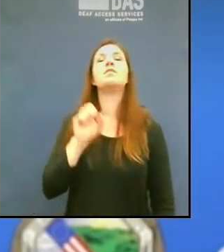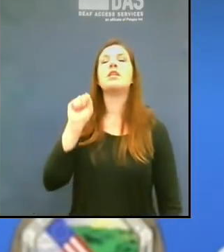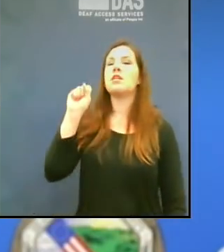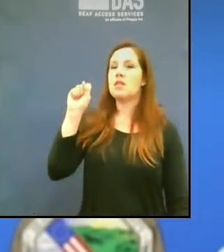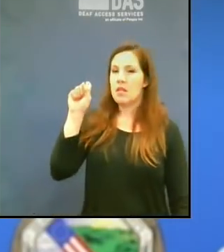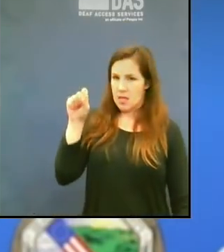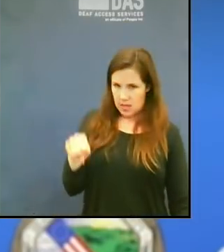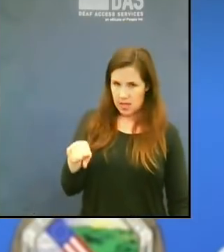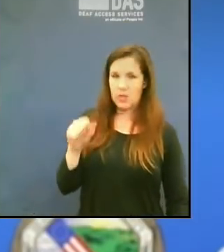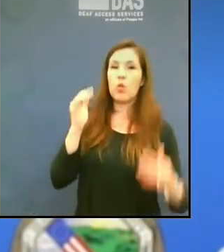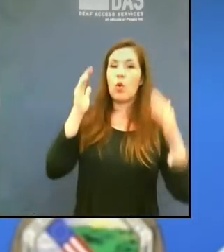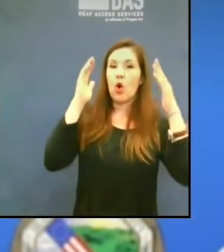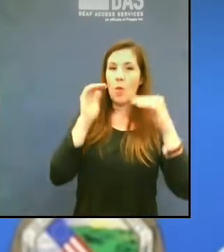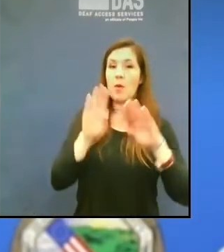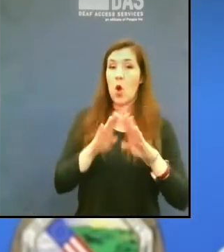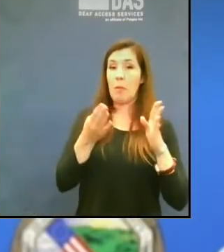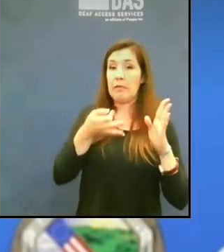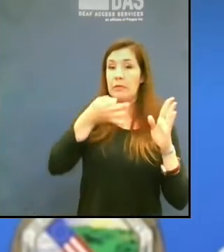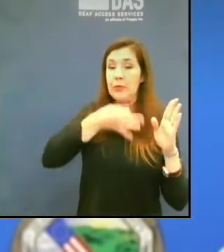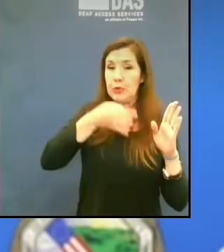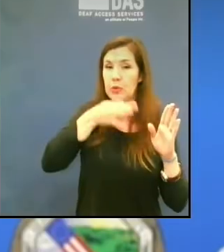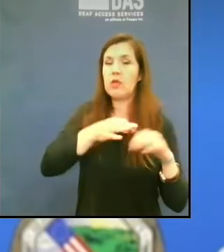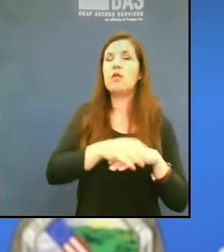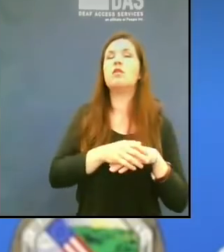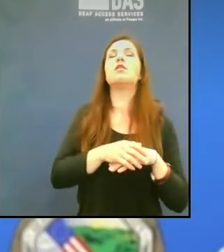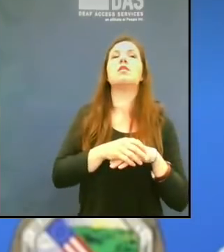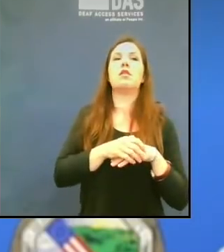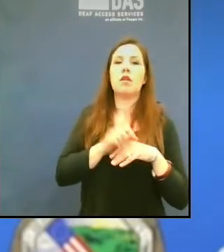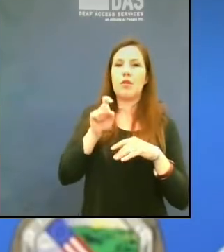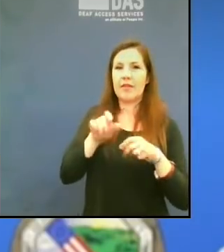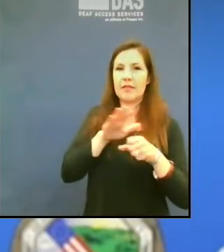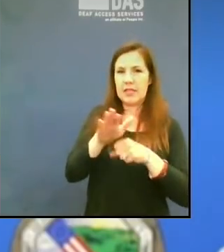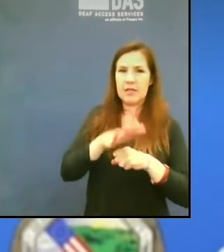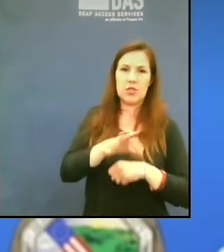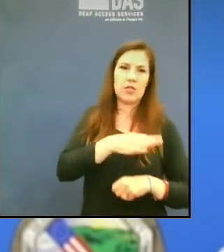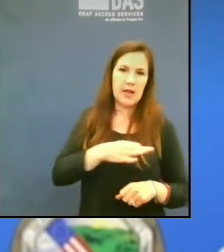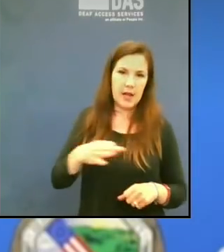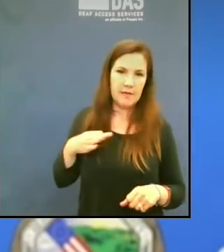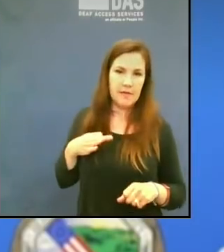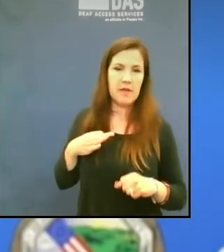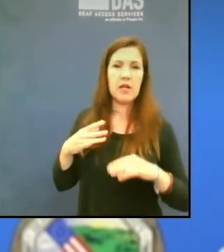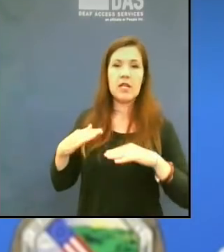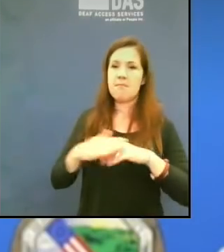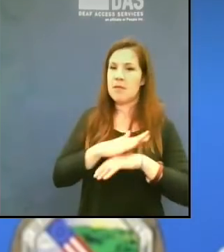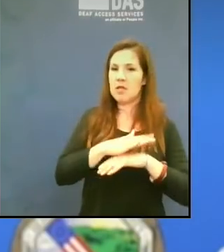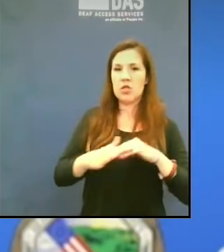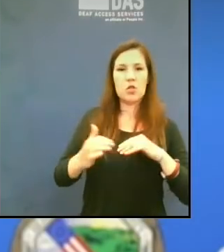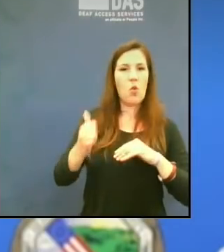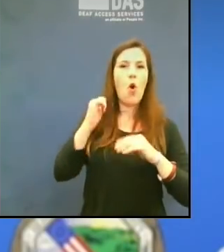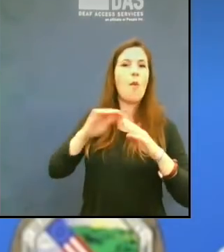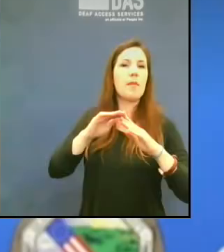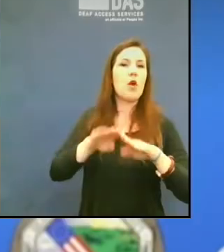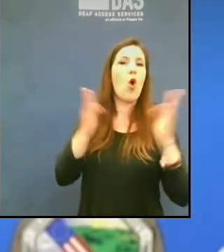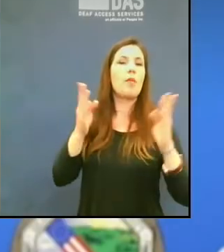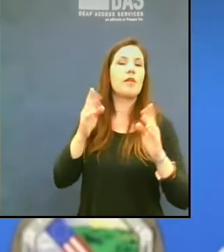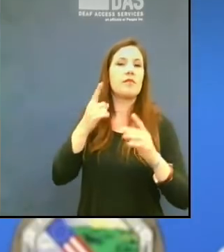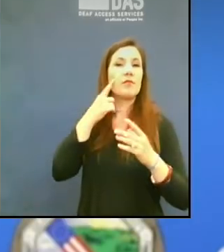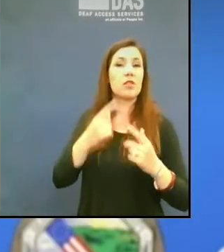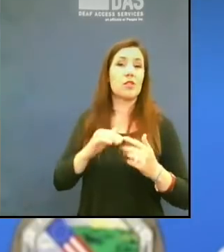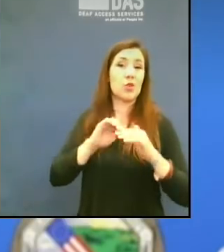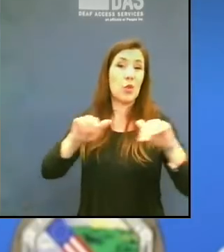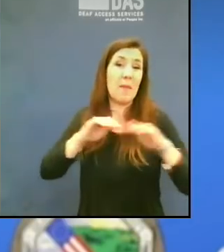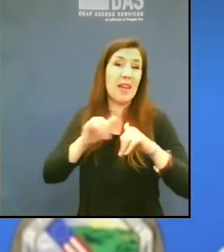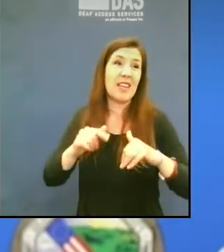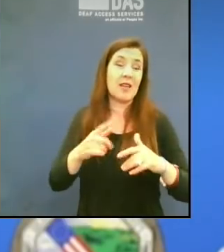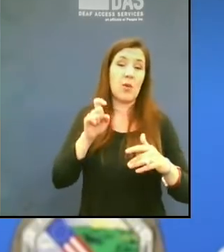Yes, we're hoping to reopen them fairly soon. We do need to have sufficient staff. The beaches will not be open for swimming until we have lifeguards, and that